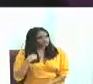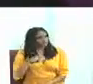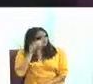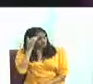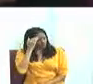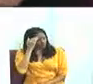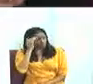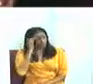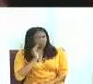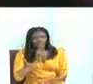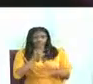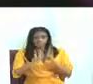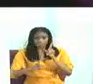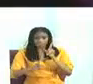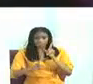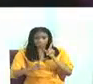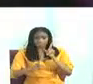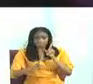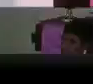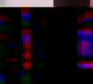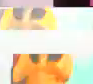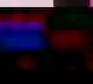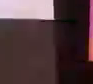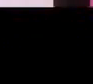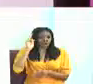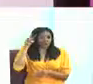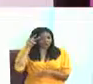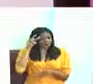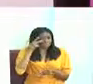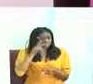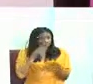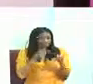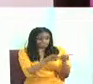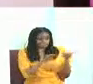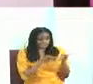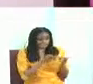in our elected officials in Washington, D.C.,